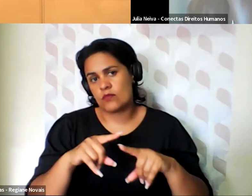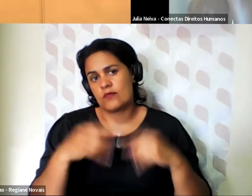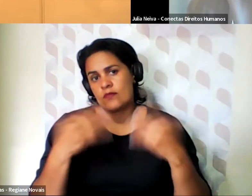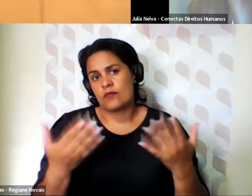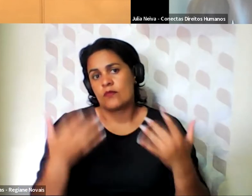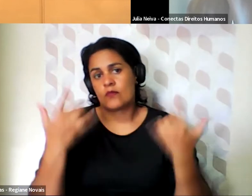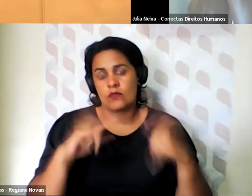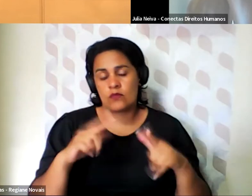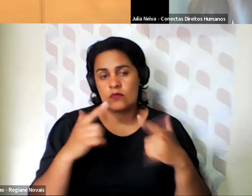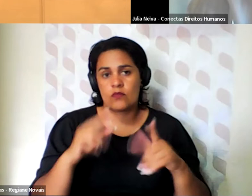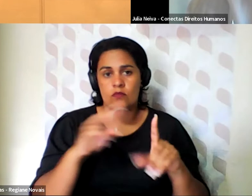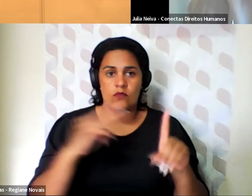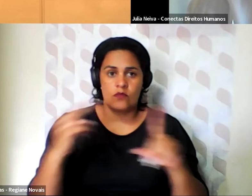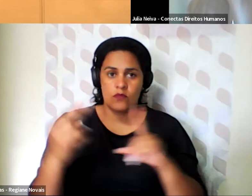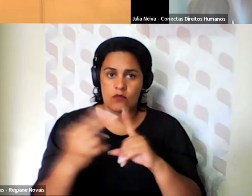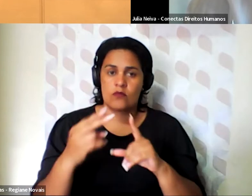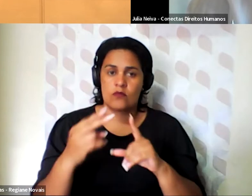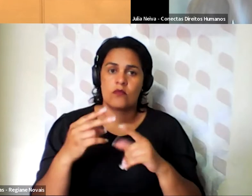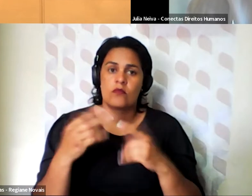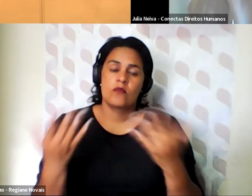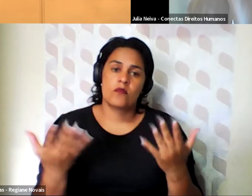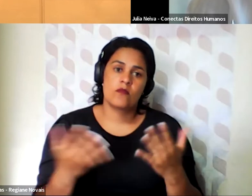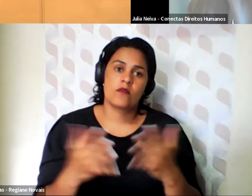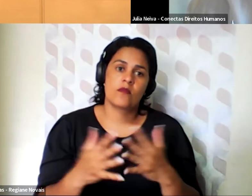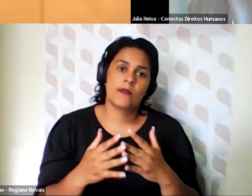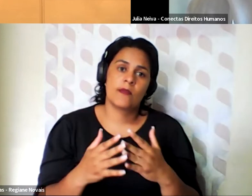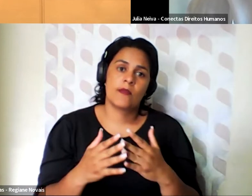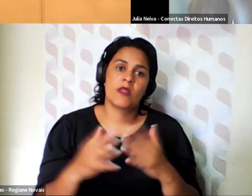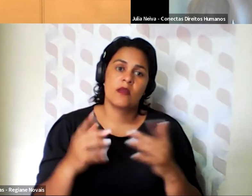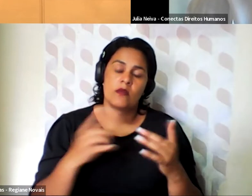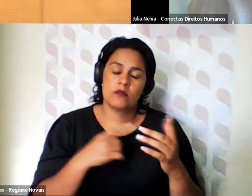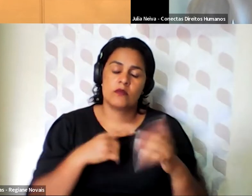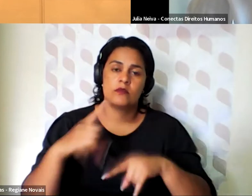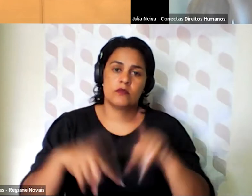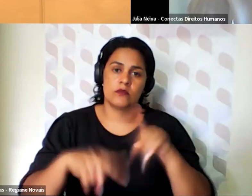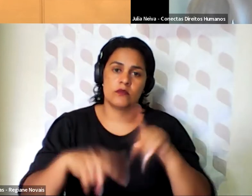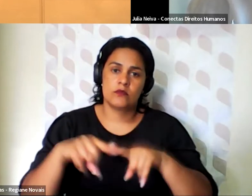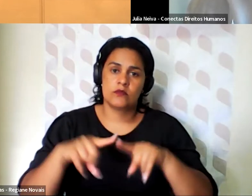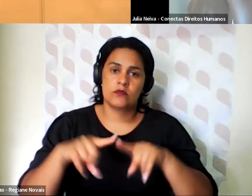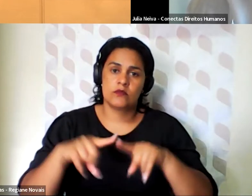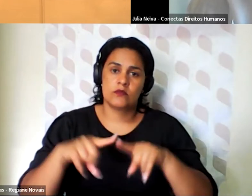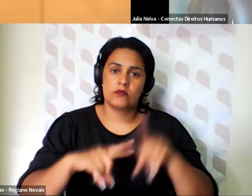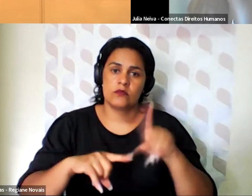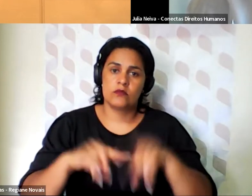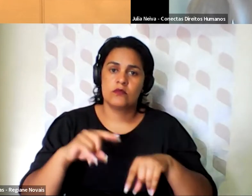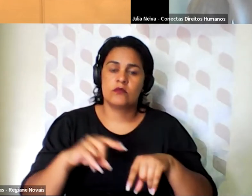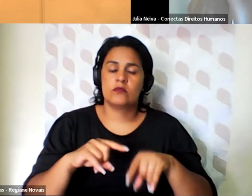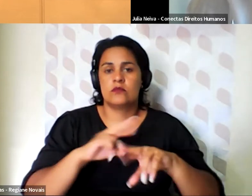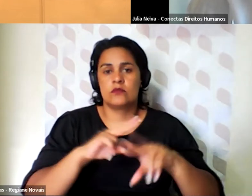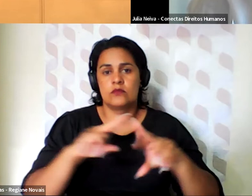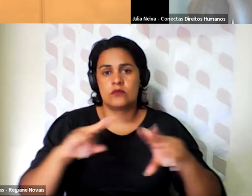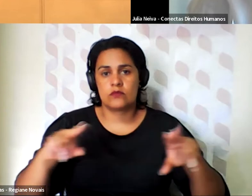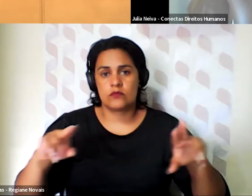Brazilian accessions, because they don't examine only the instruments, but also the policies as a whole to see whether it's